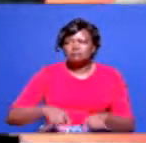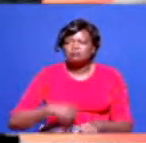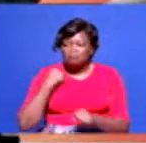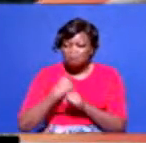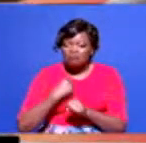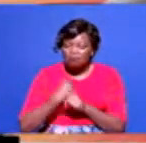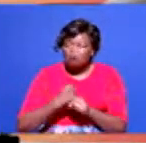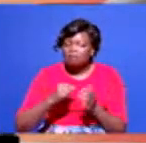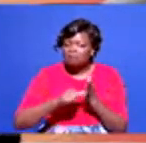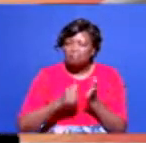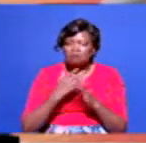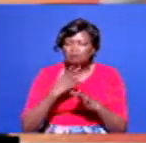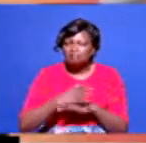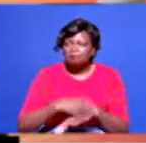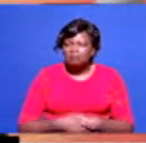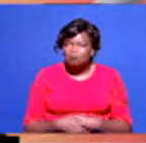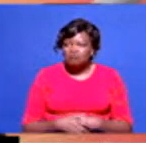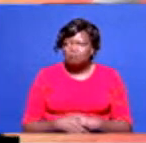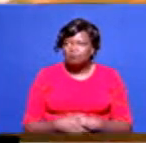hard.